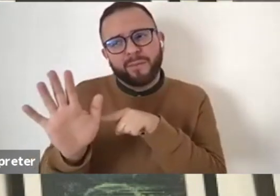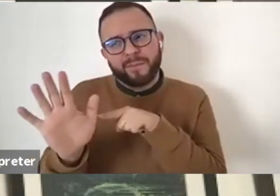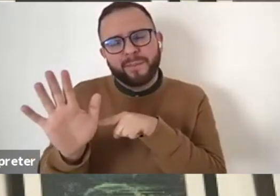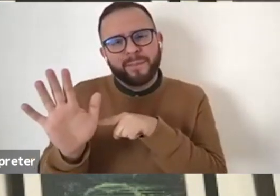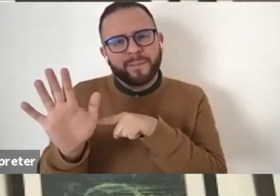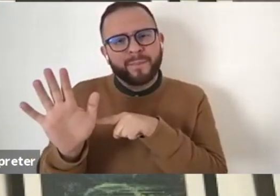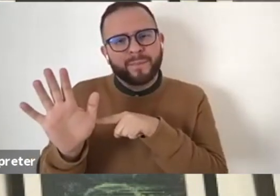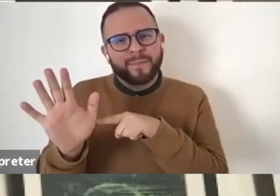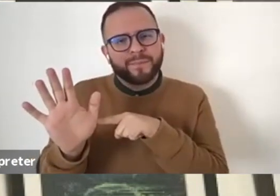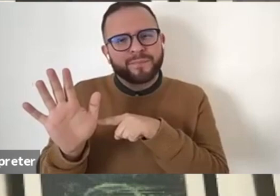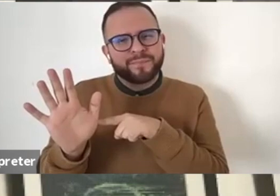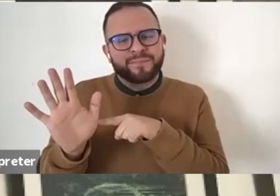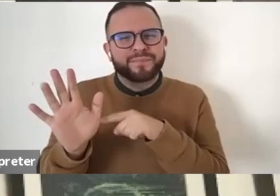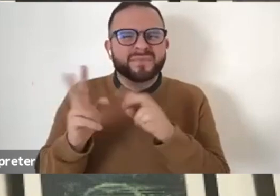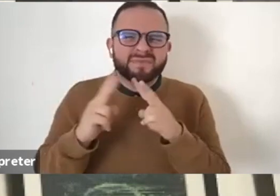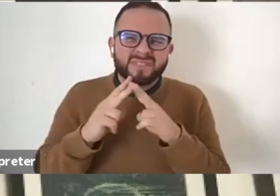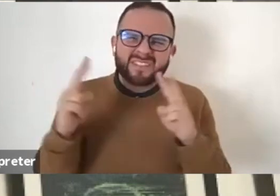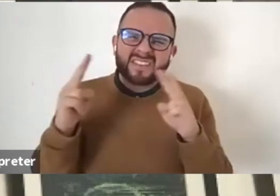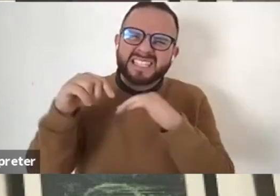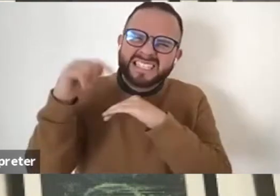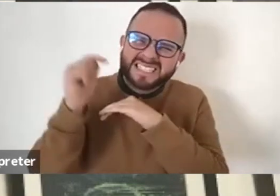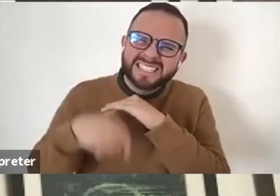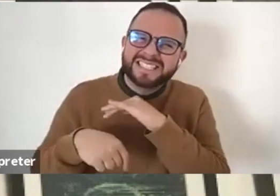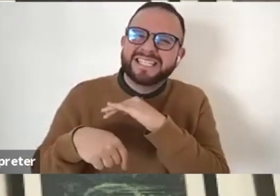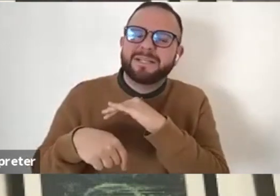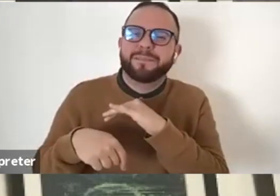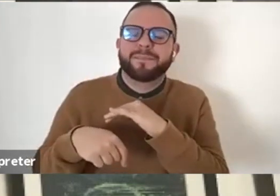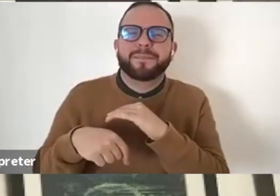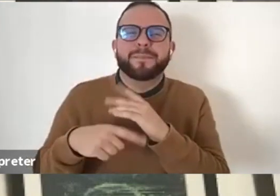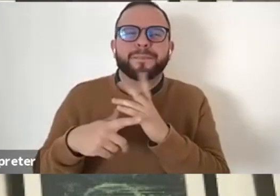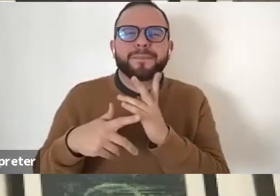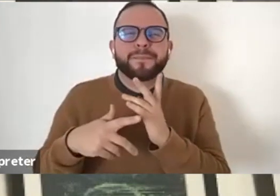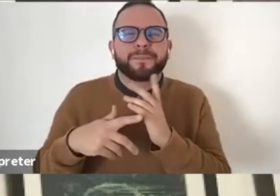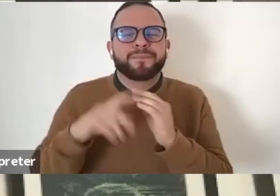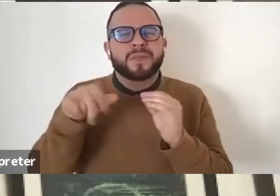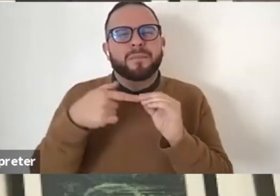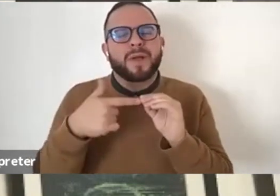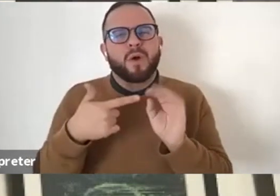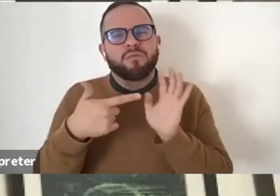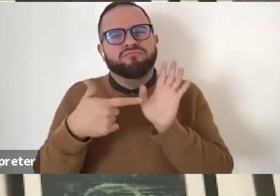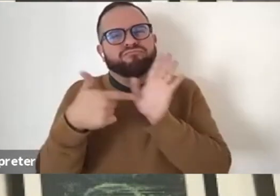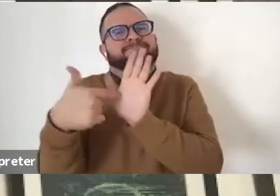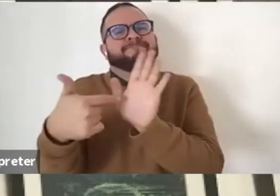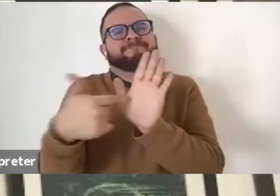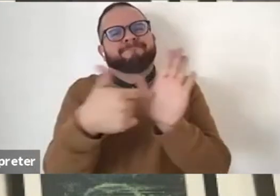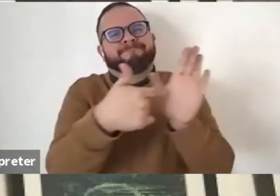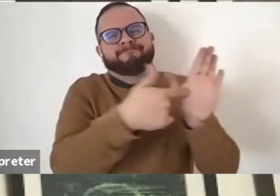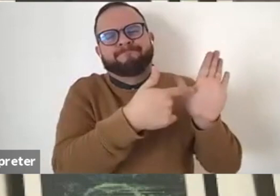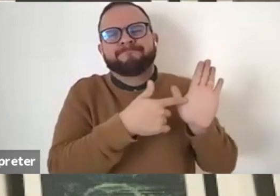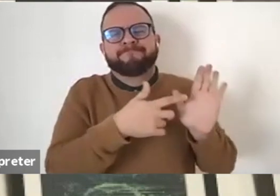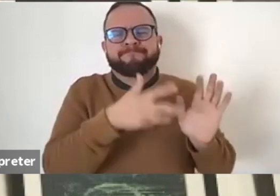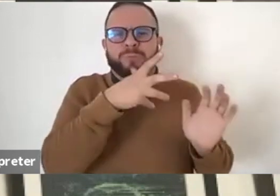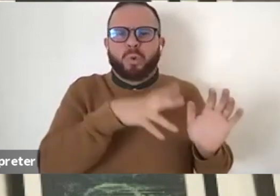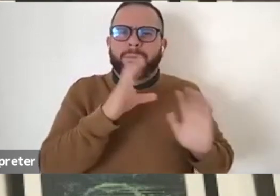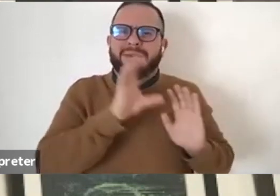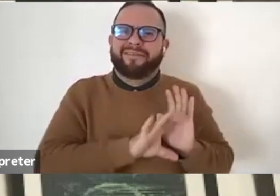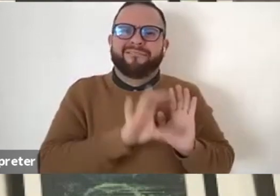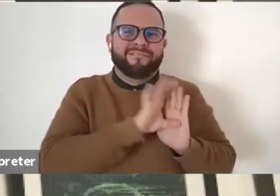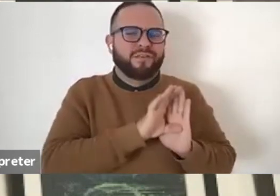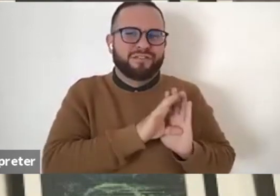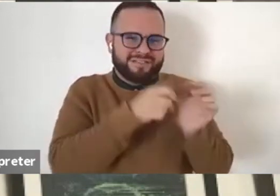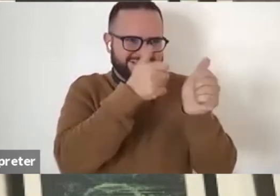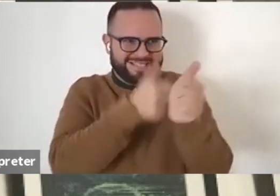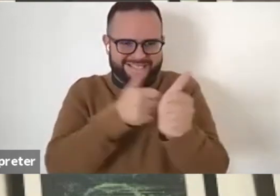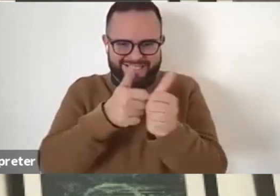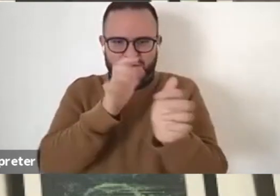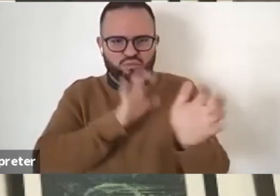is goes very deep in terms of portrayal of the female characters, and they are fully developed. So I think